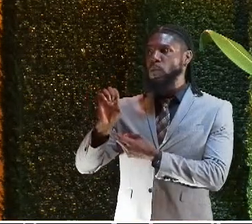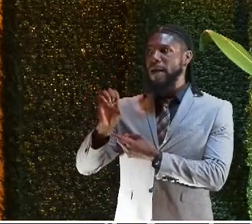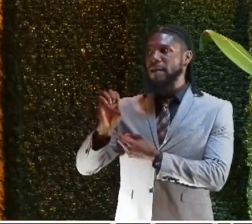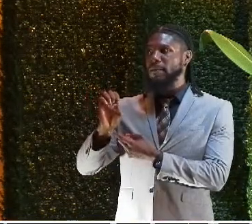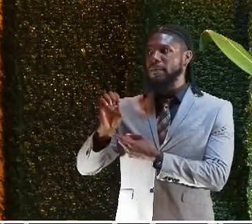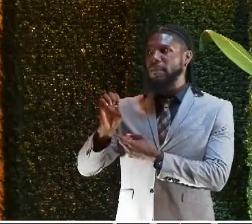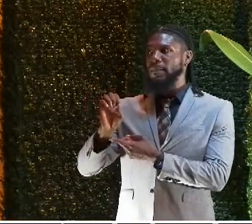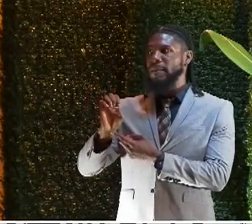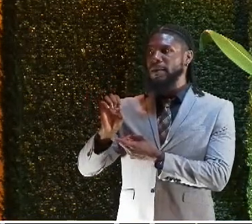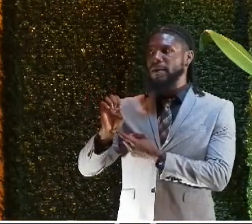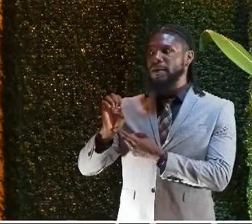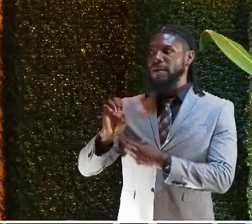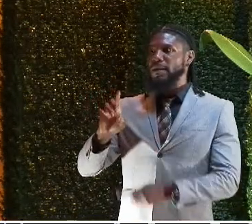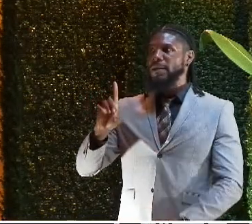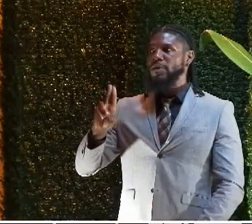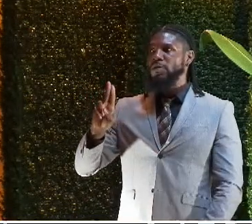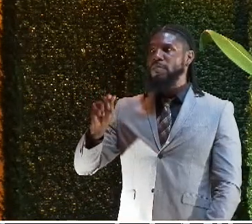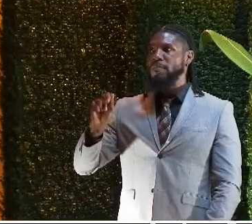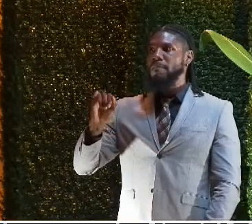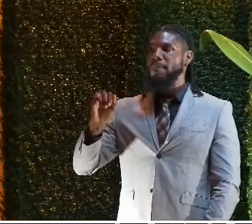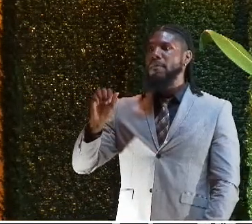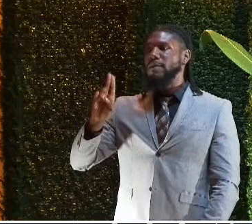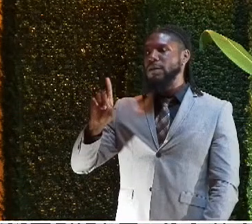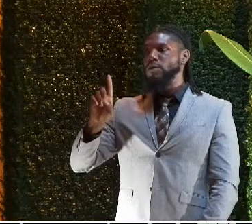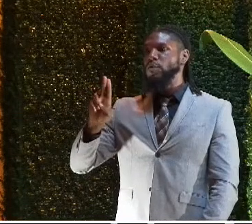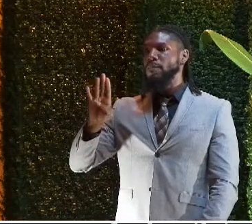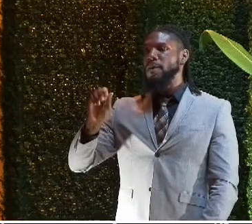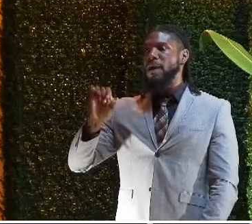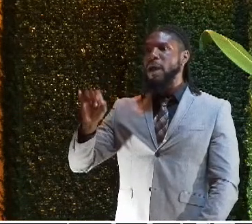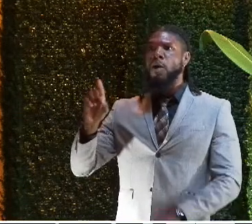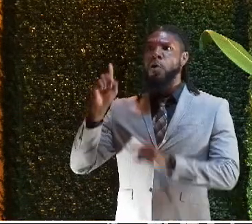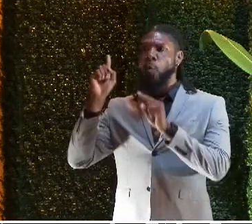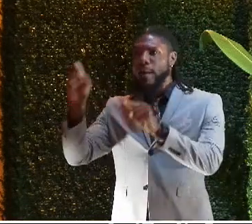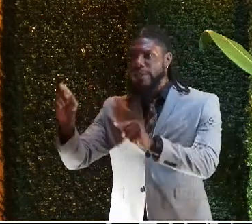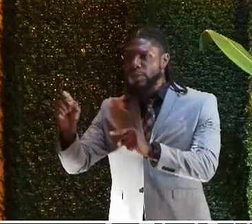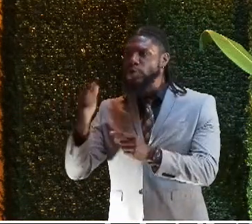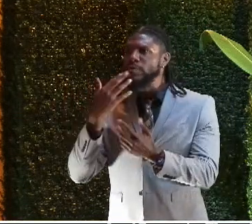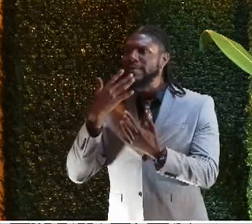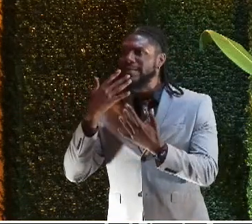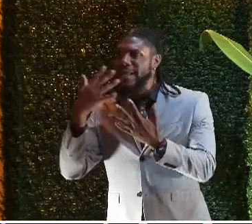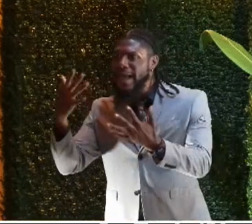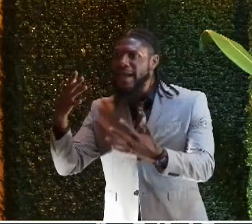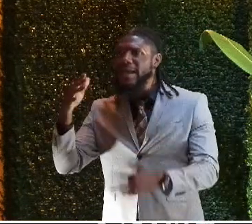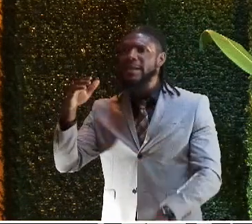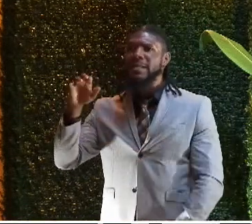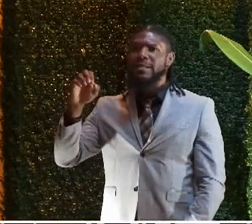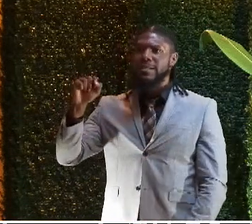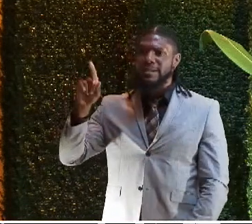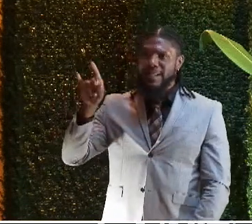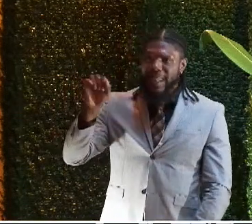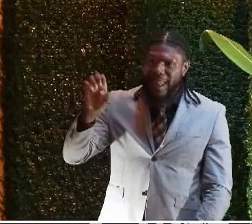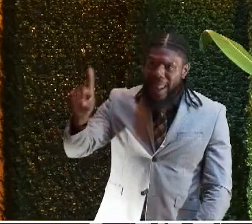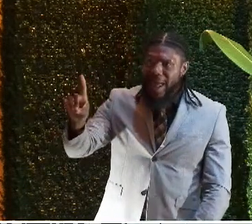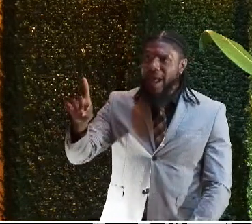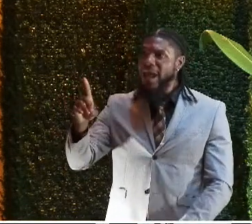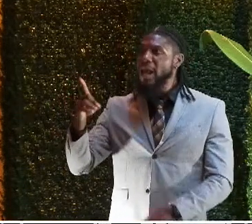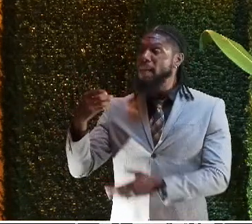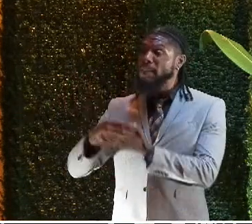and slayed. Got paid a ton of money and ain't said